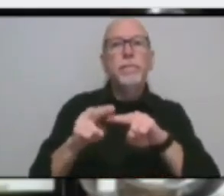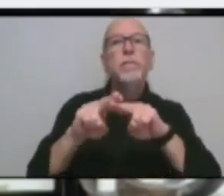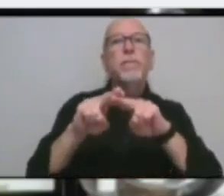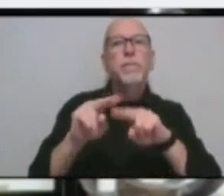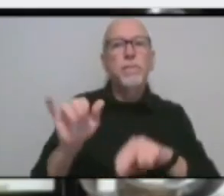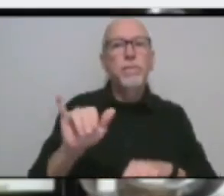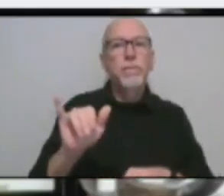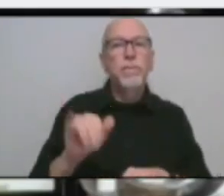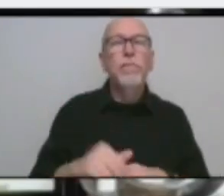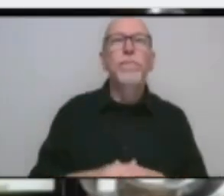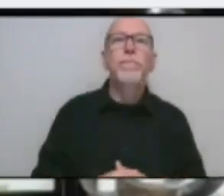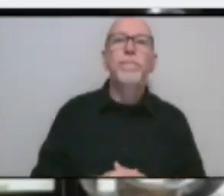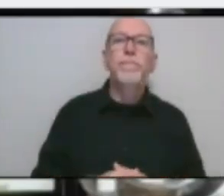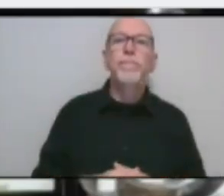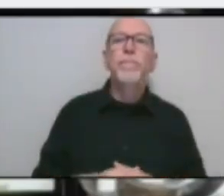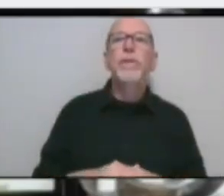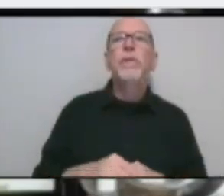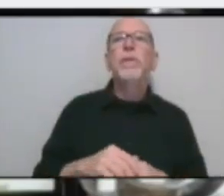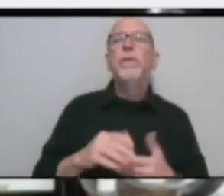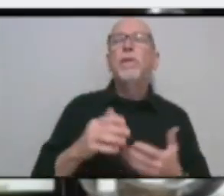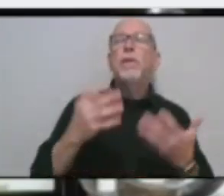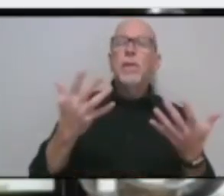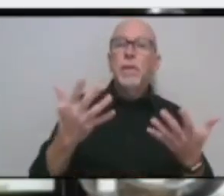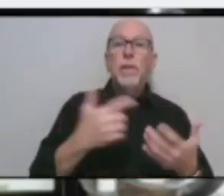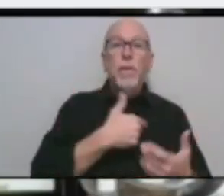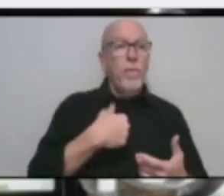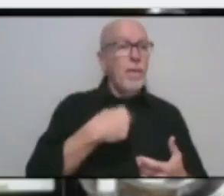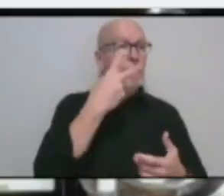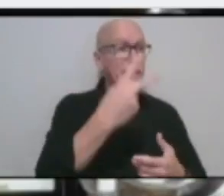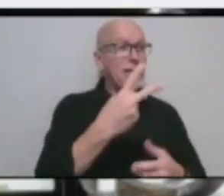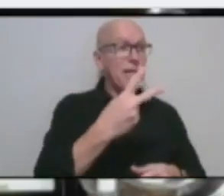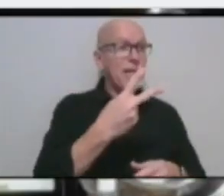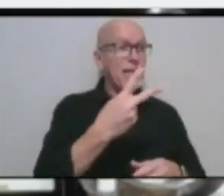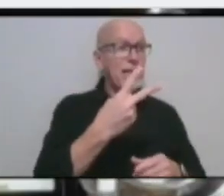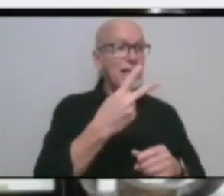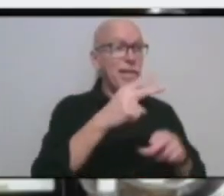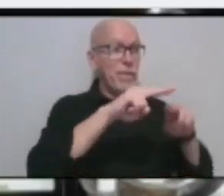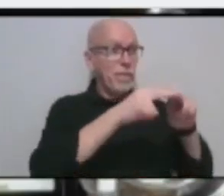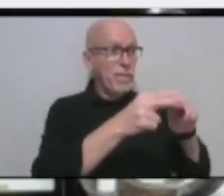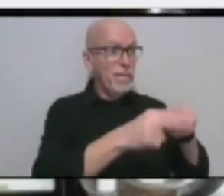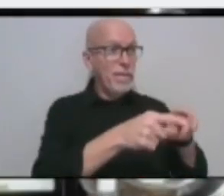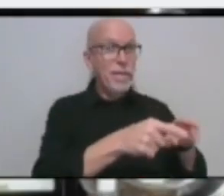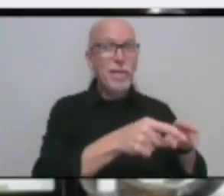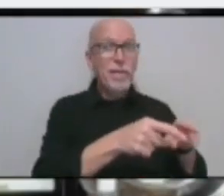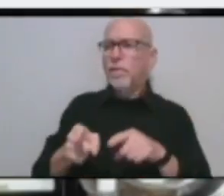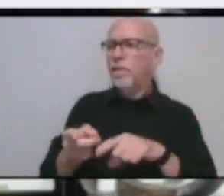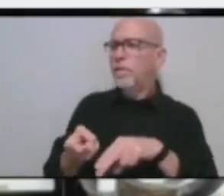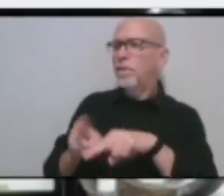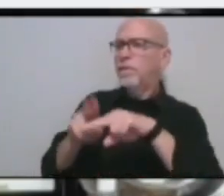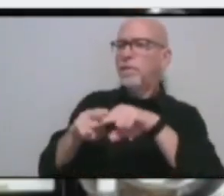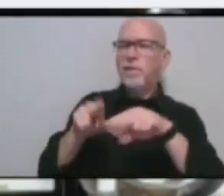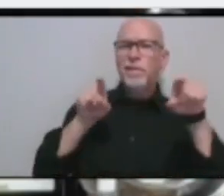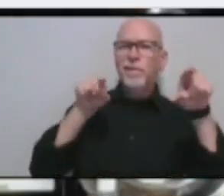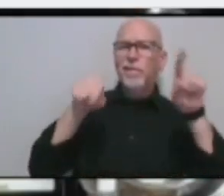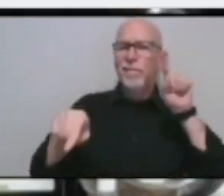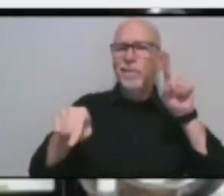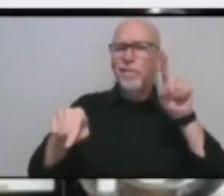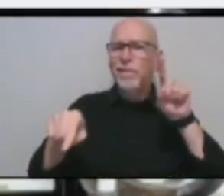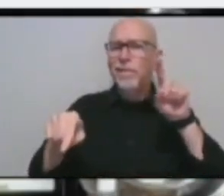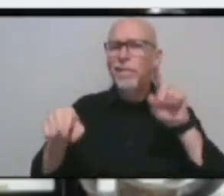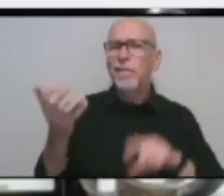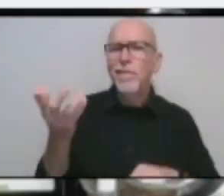And so while on one hand we see a decline, on the other we see an incline. And we've got to be able